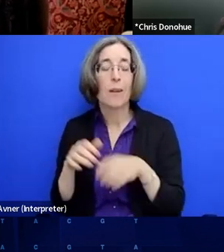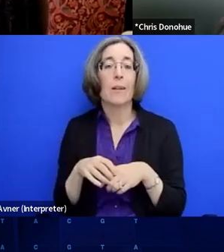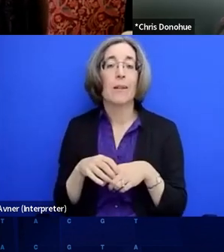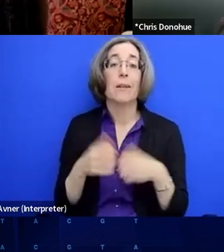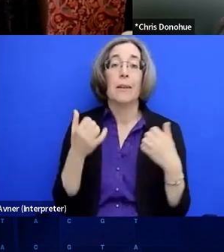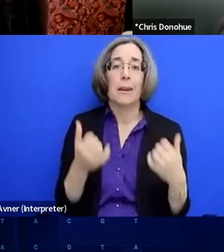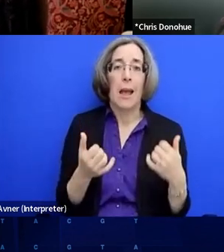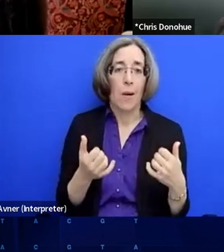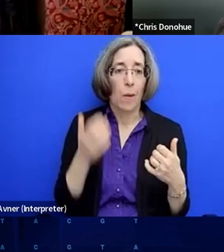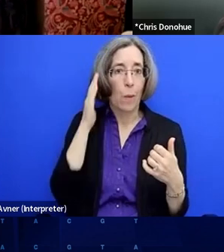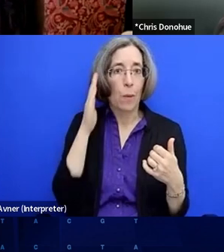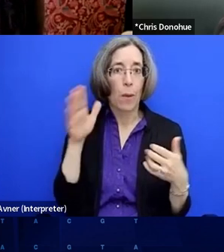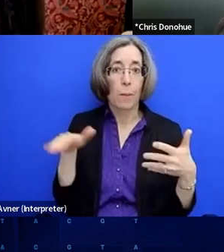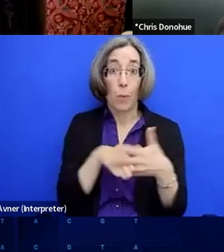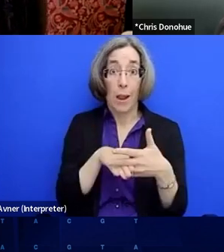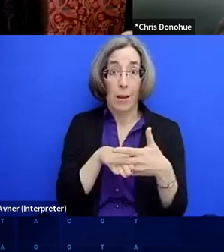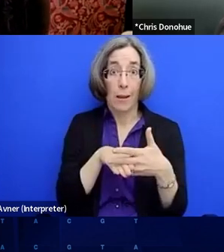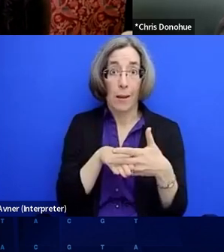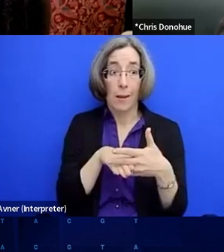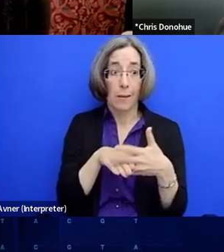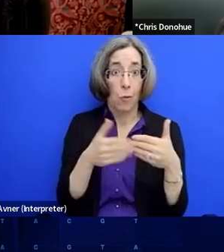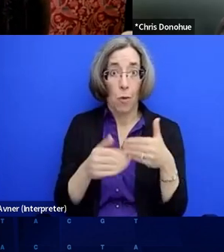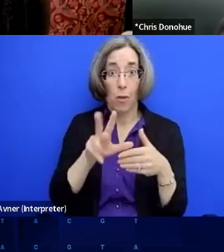to be on break for the next 30